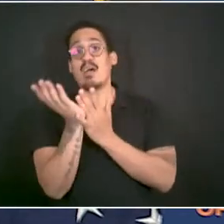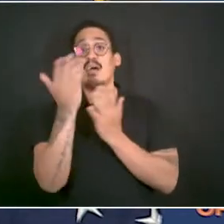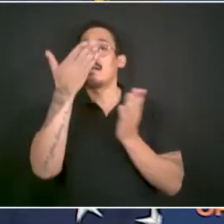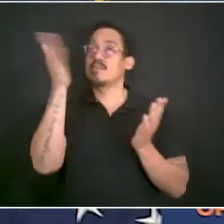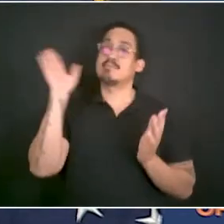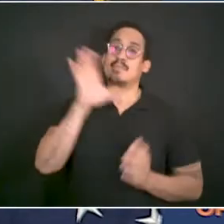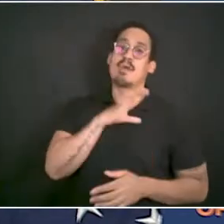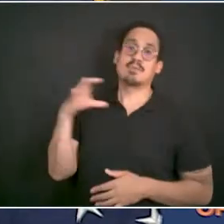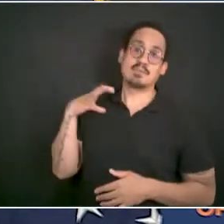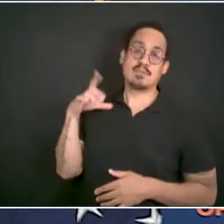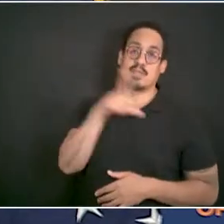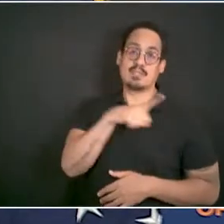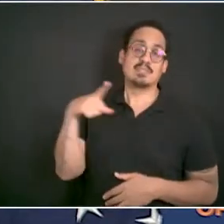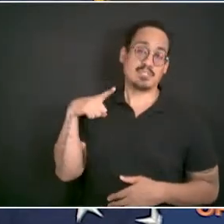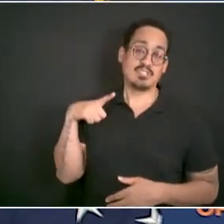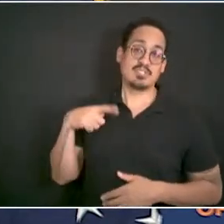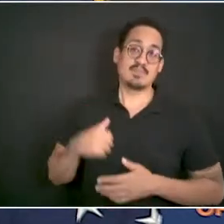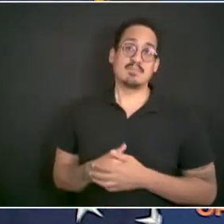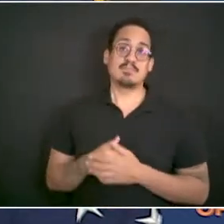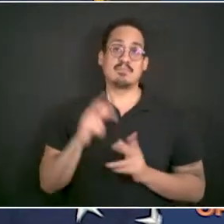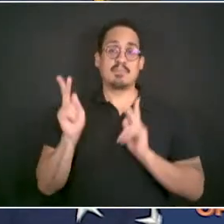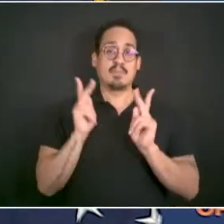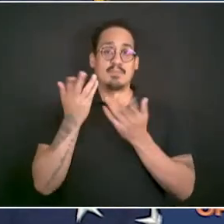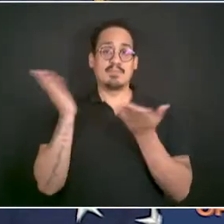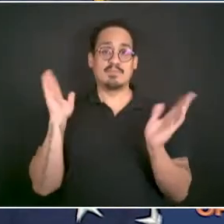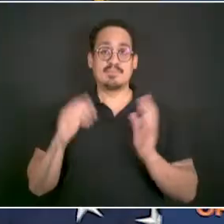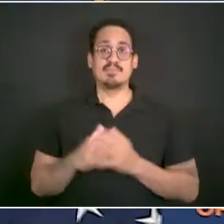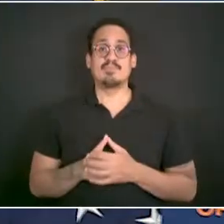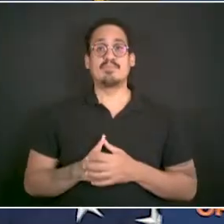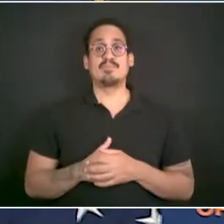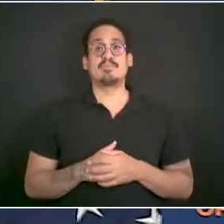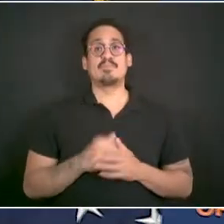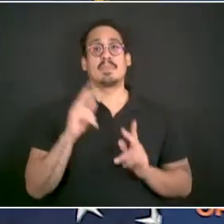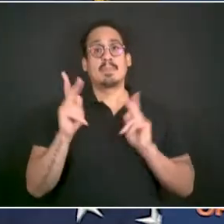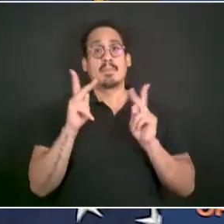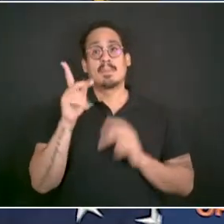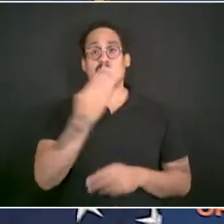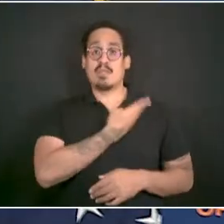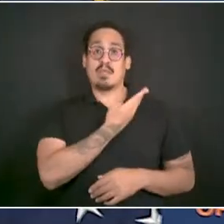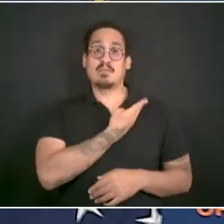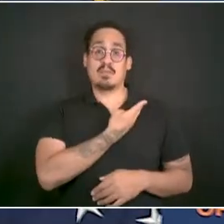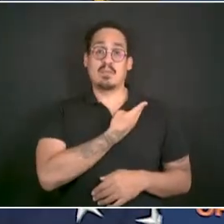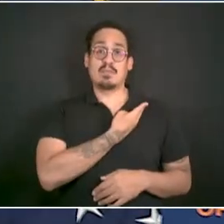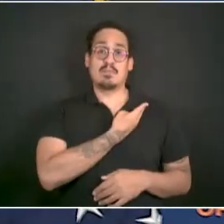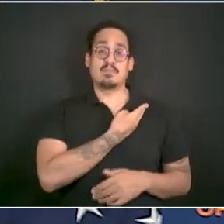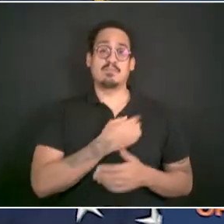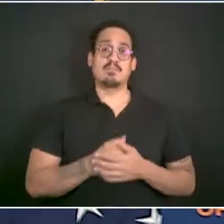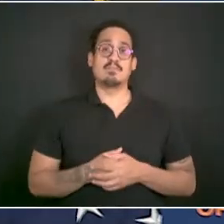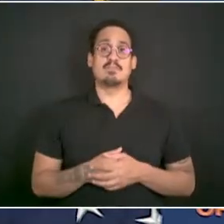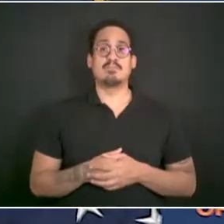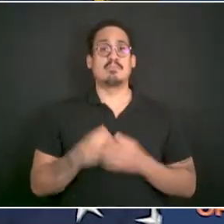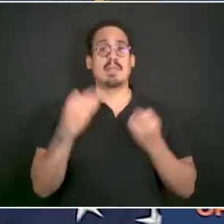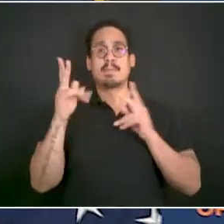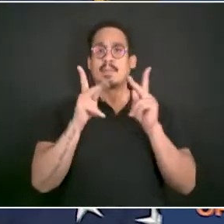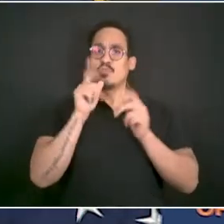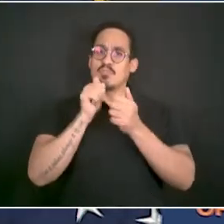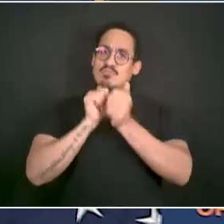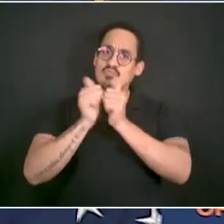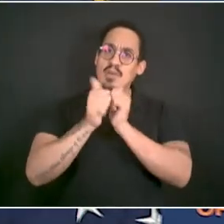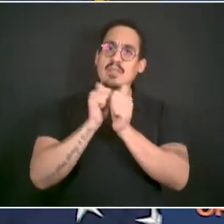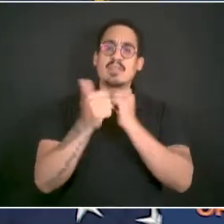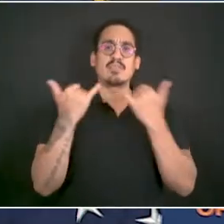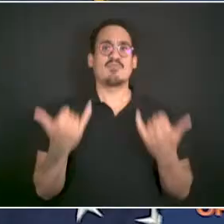with what happened in Gaza. There are a number of people who are running that they have shown